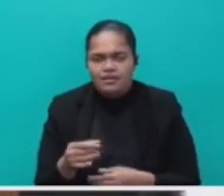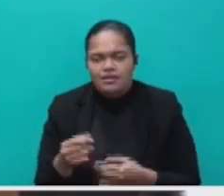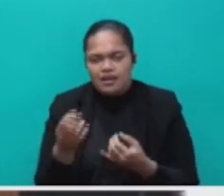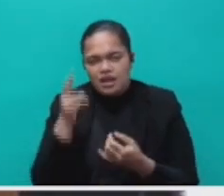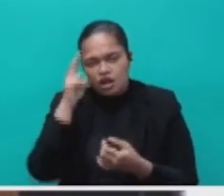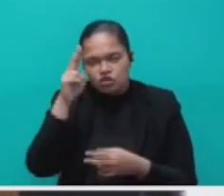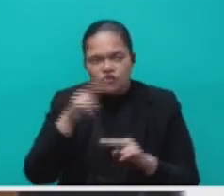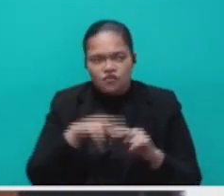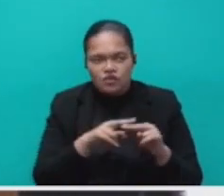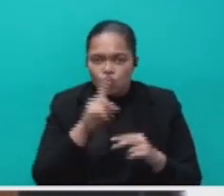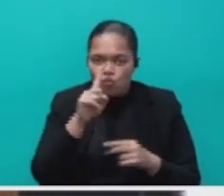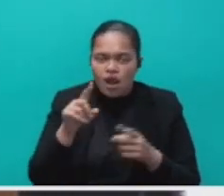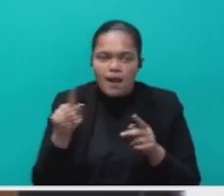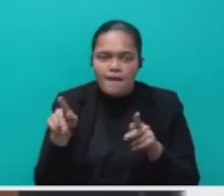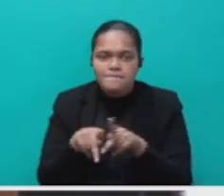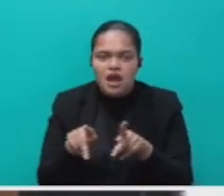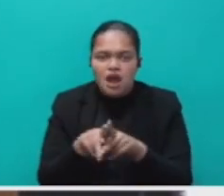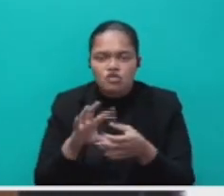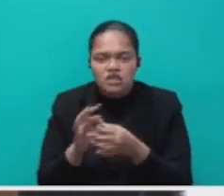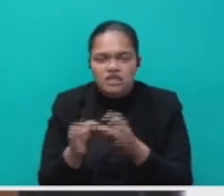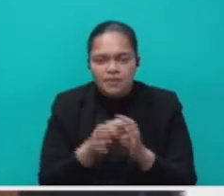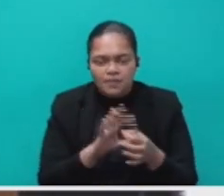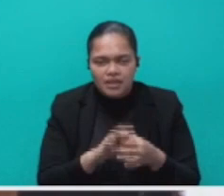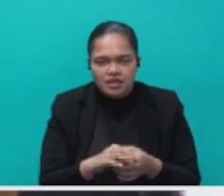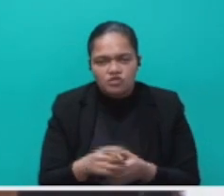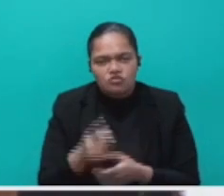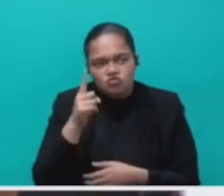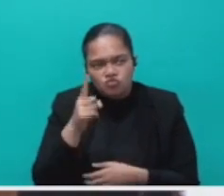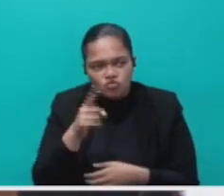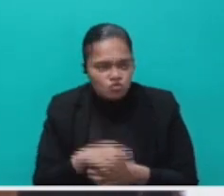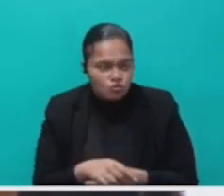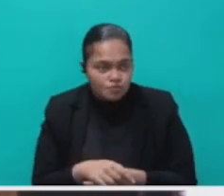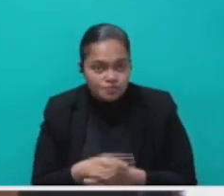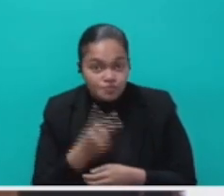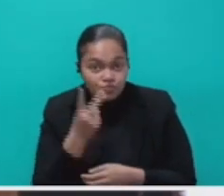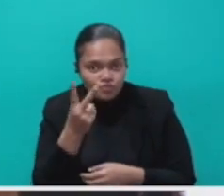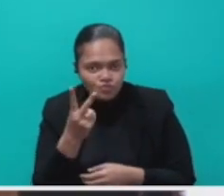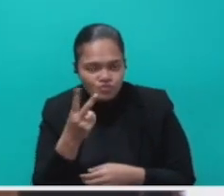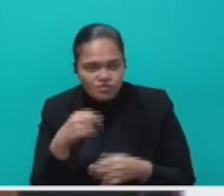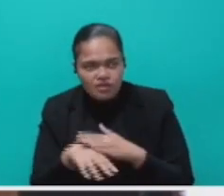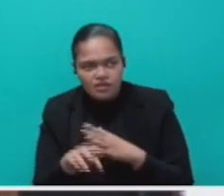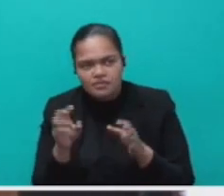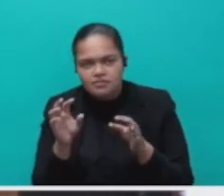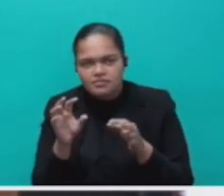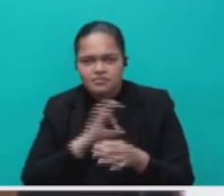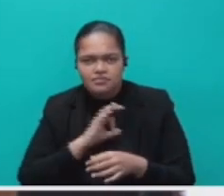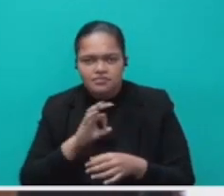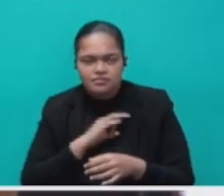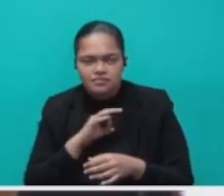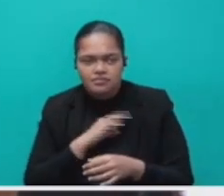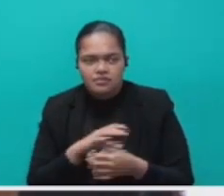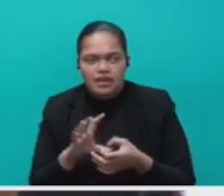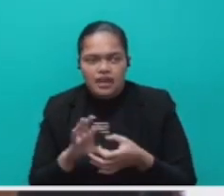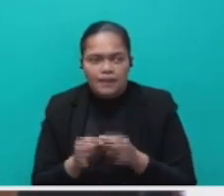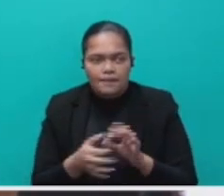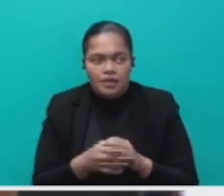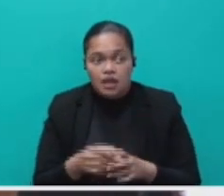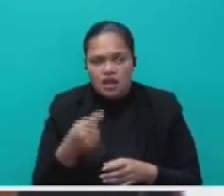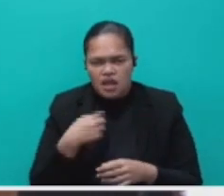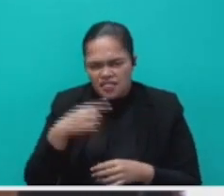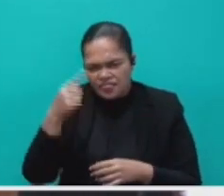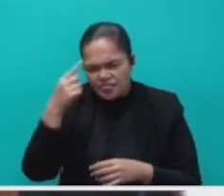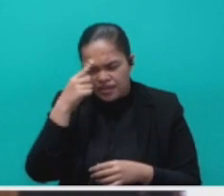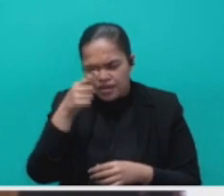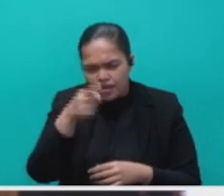Paralympics, 2 in the main Olympics. I think the Prime Minister wears one